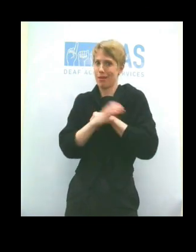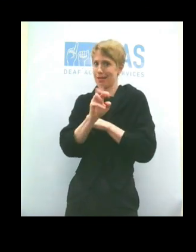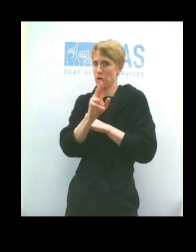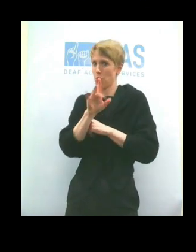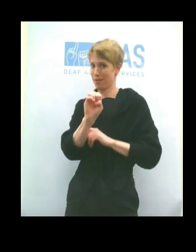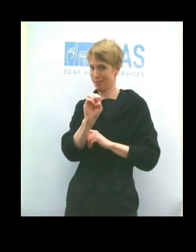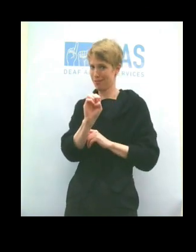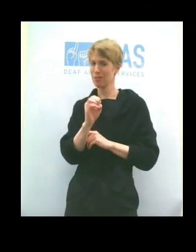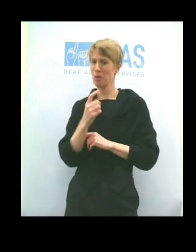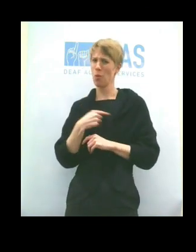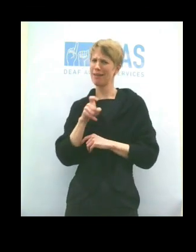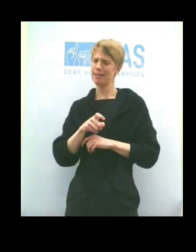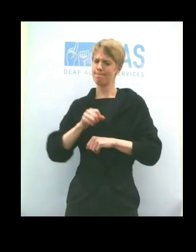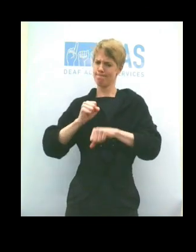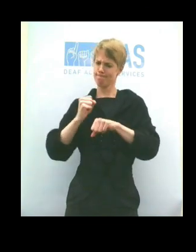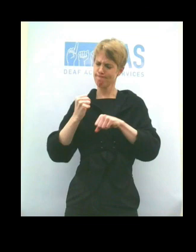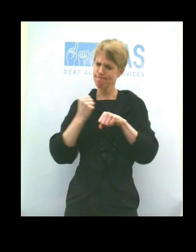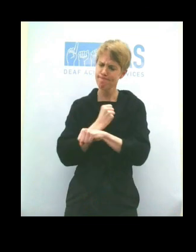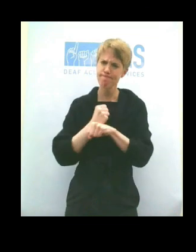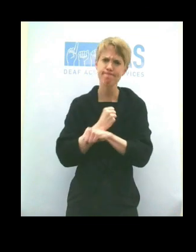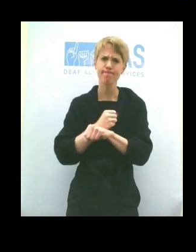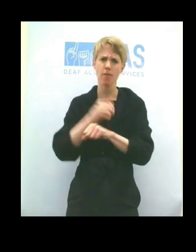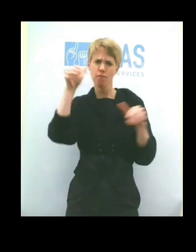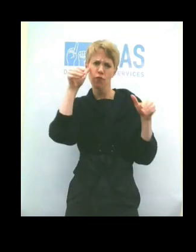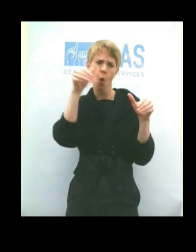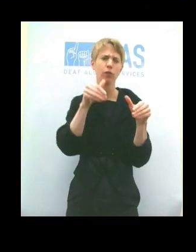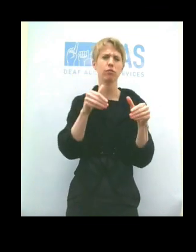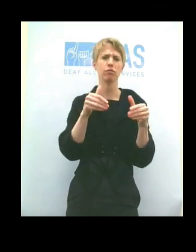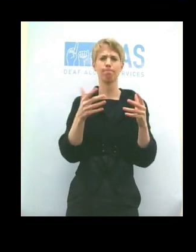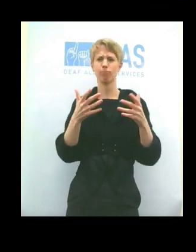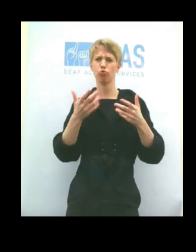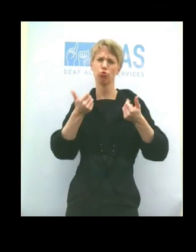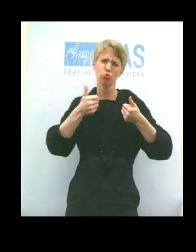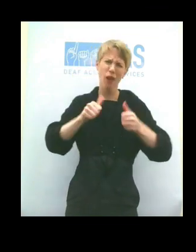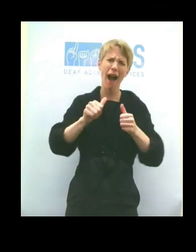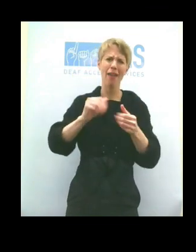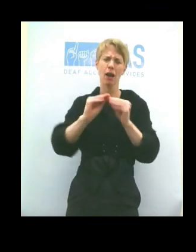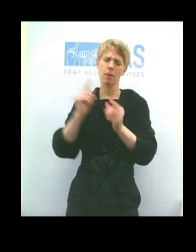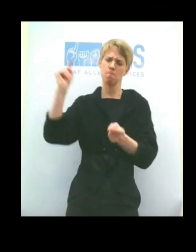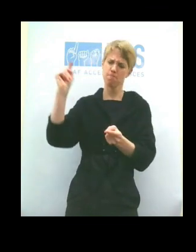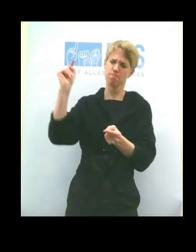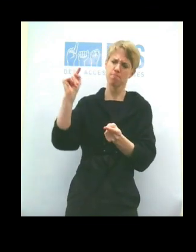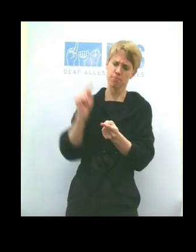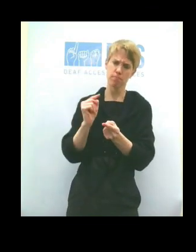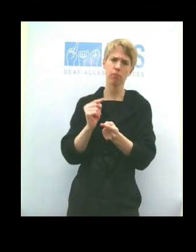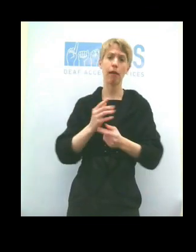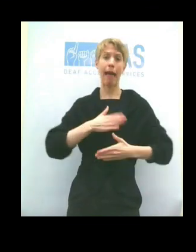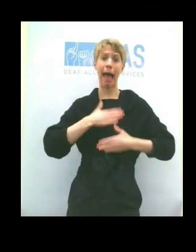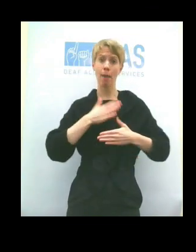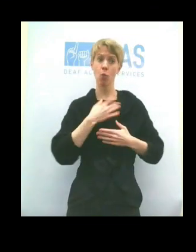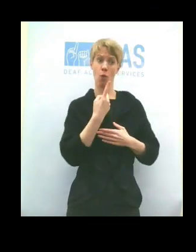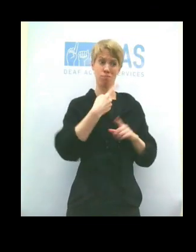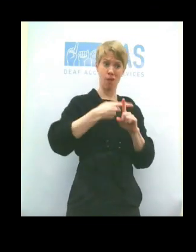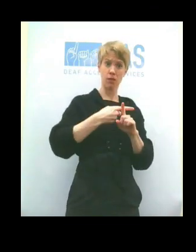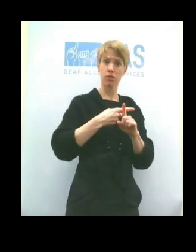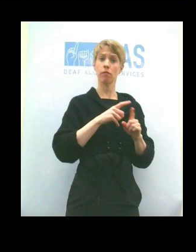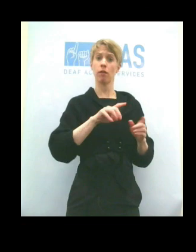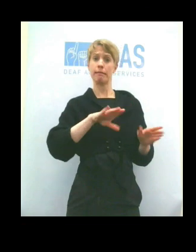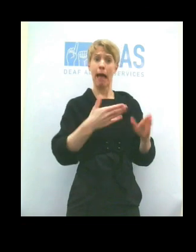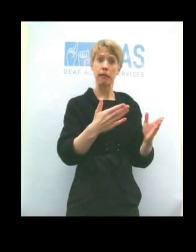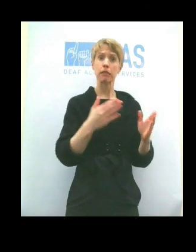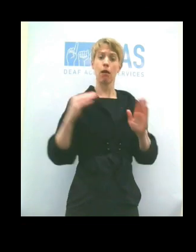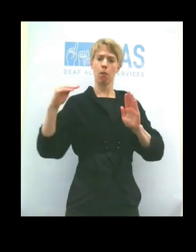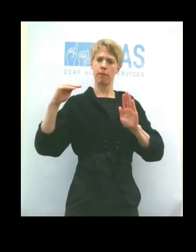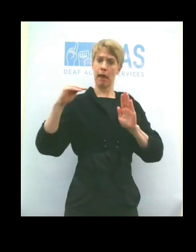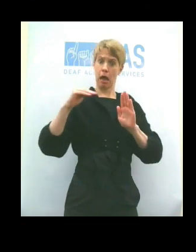number. I'm glad to see ICU numbers going down. I'm glad to seeing deaths stabilize a little bit, but as long as those hospitalization